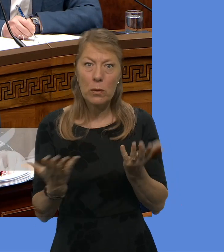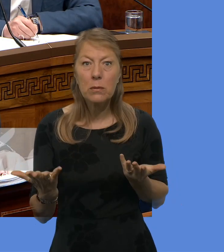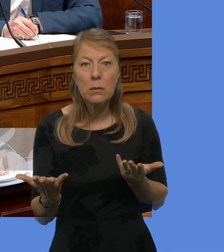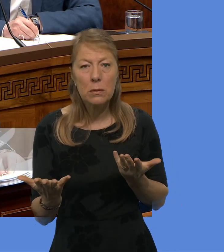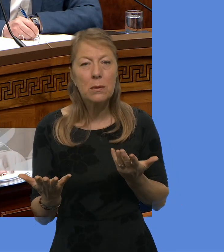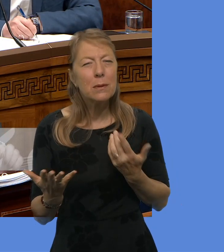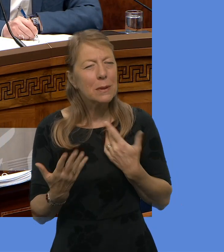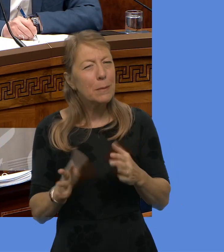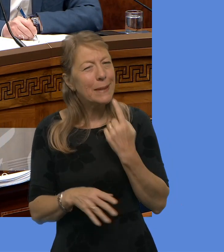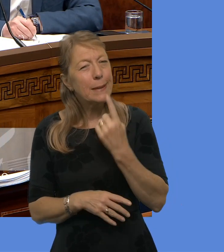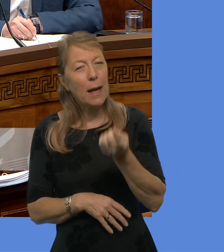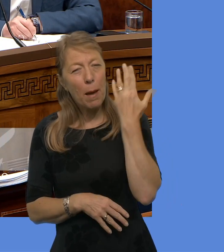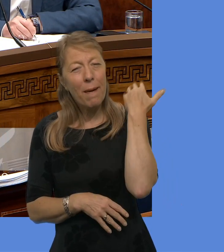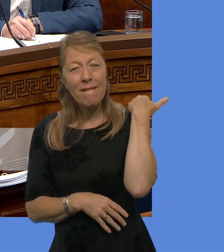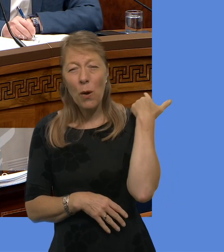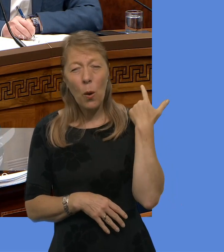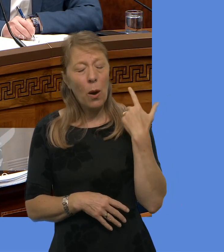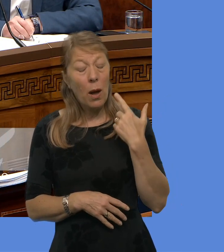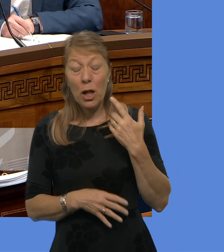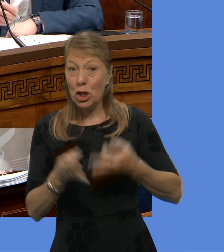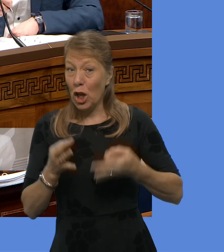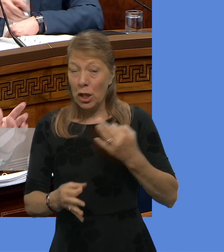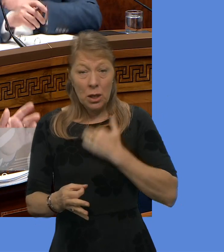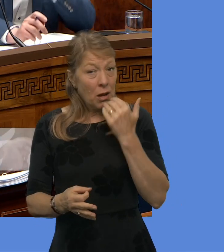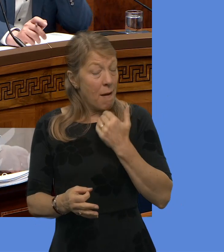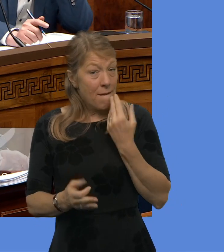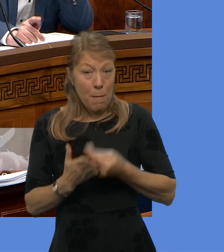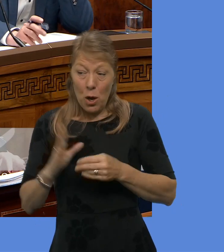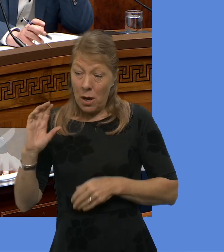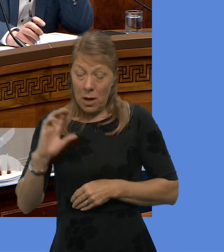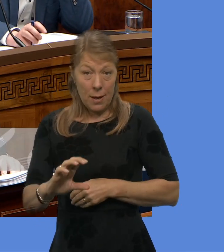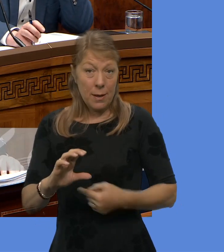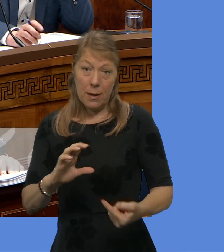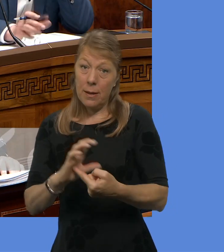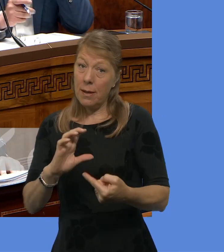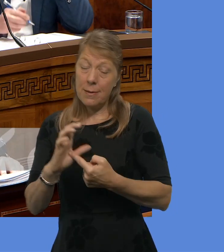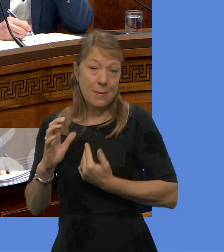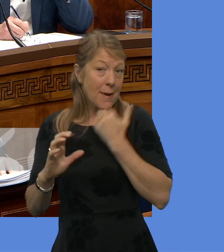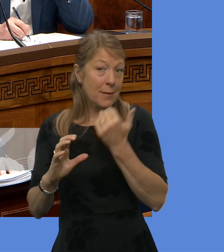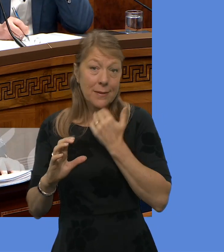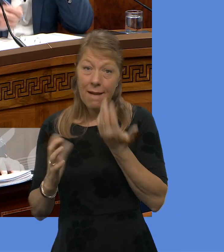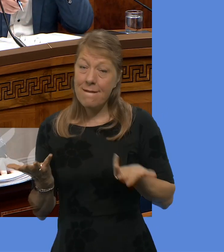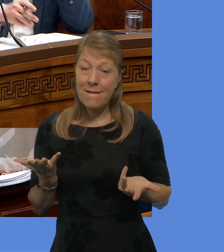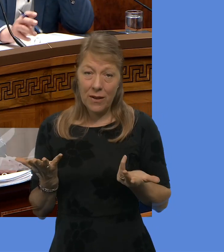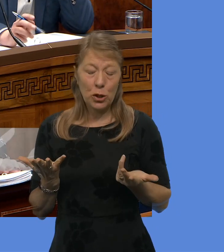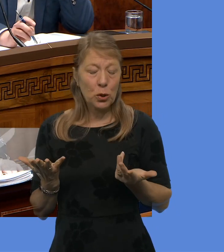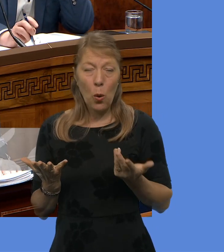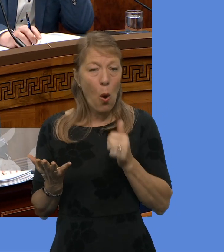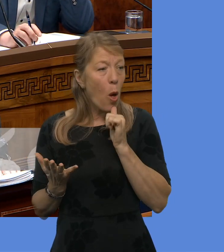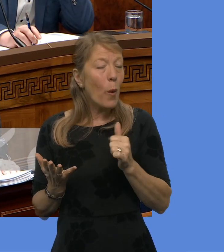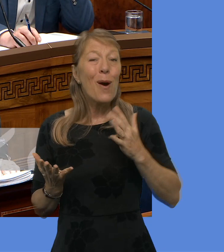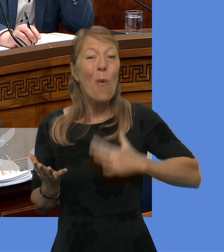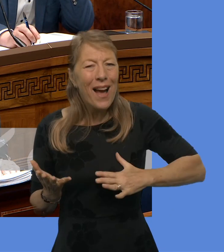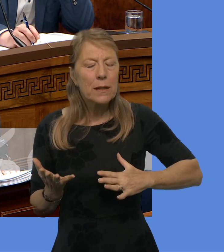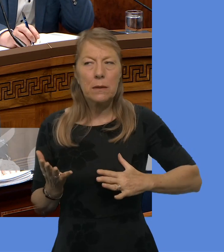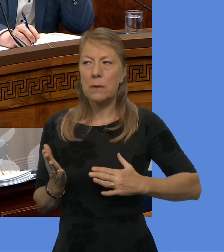remarks in this chamber, the issue of underfunding within justice is a significant challenge that we face at every cut and turn, and not just when it